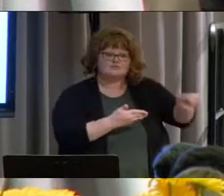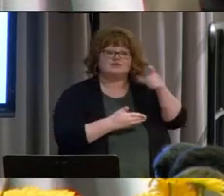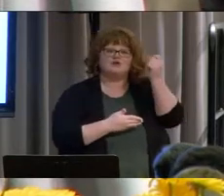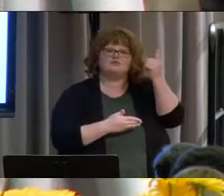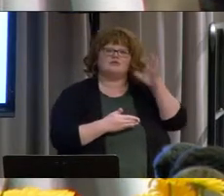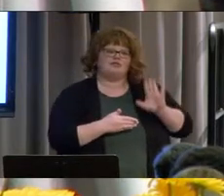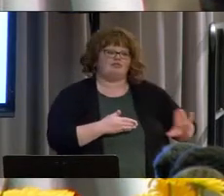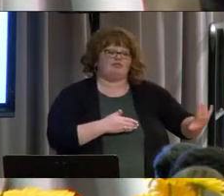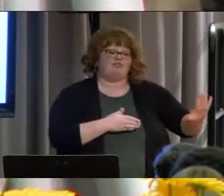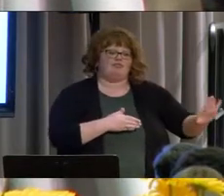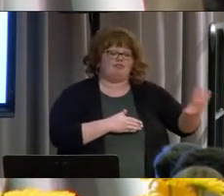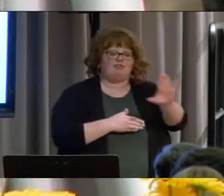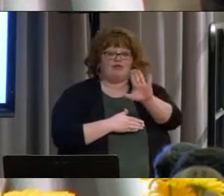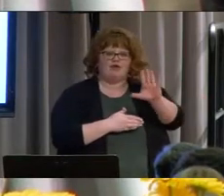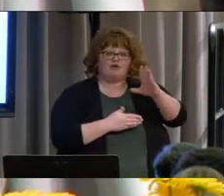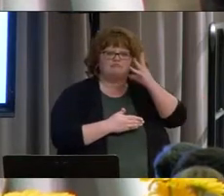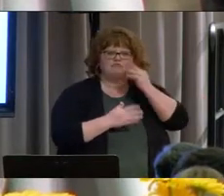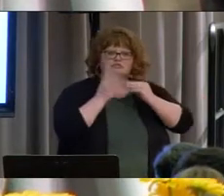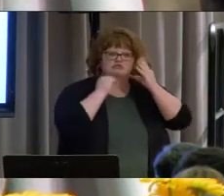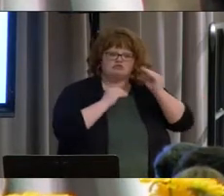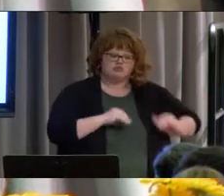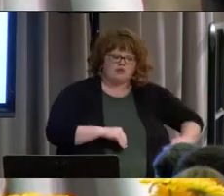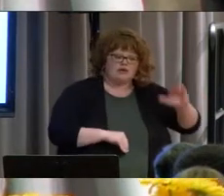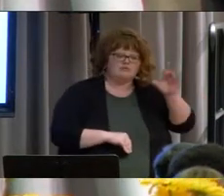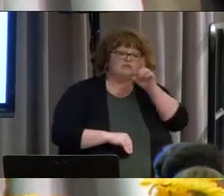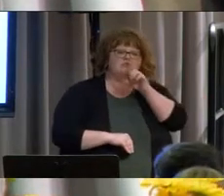differently than so many of